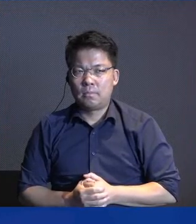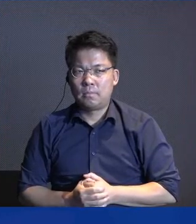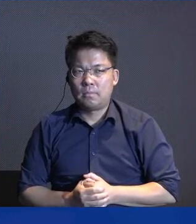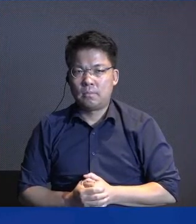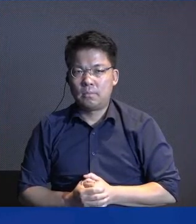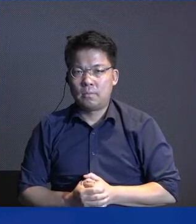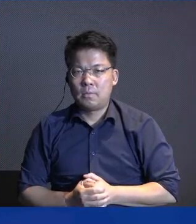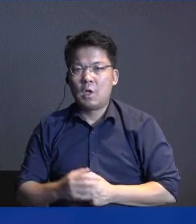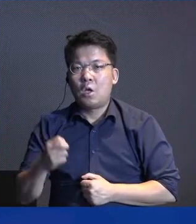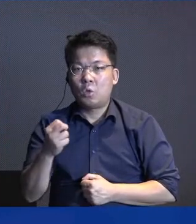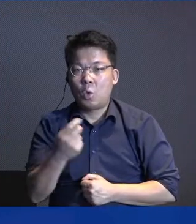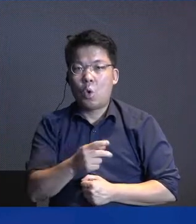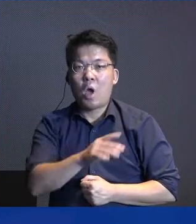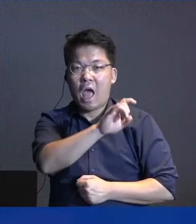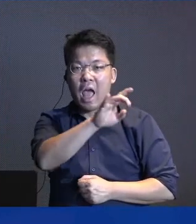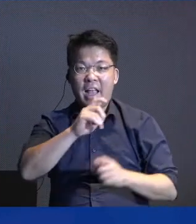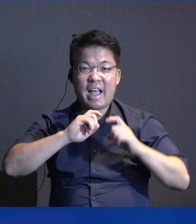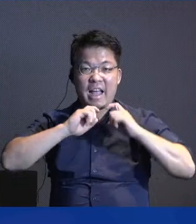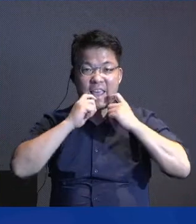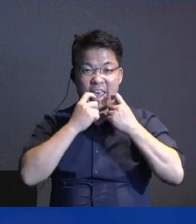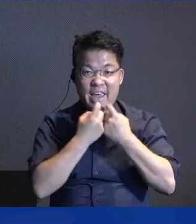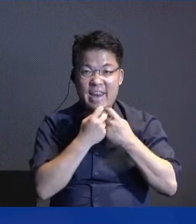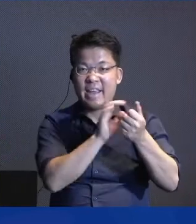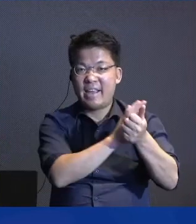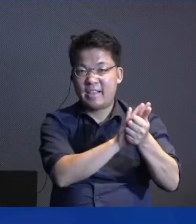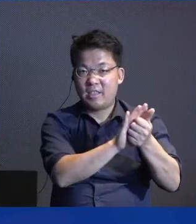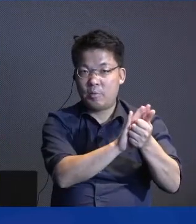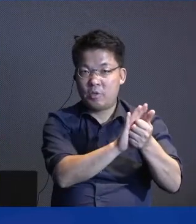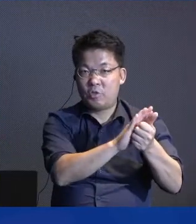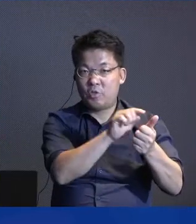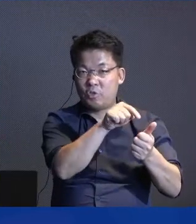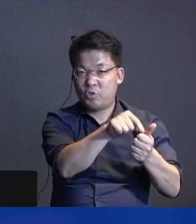and healthcare system could be highlighted.